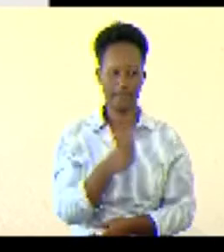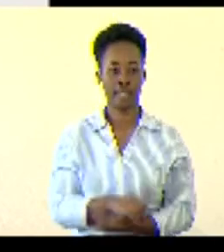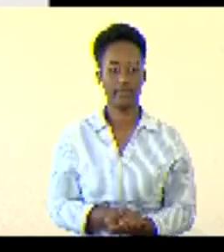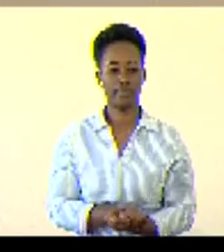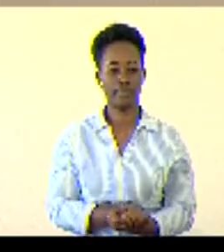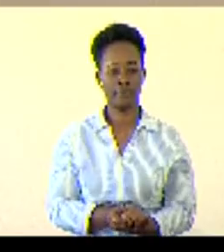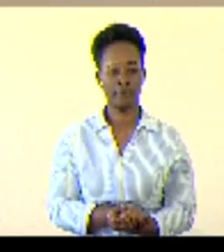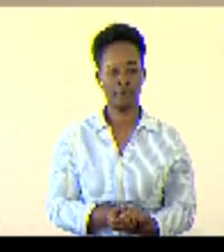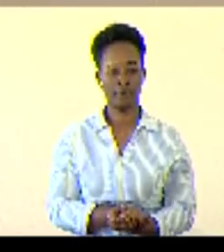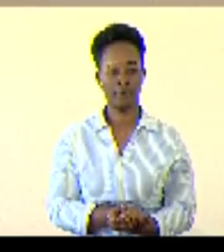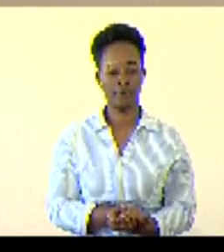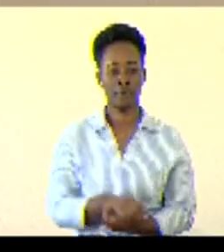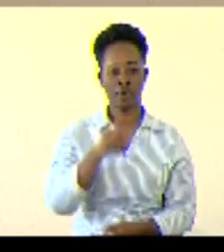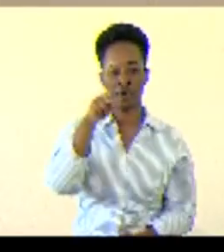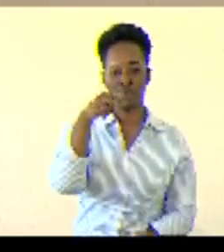is